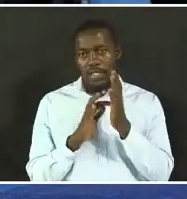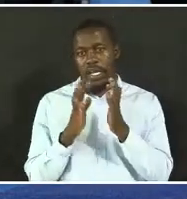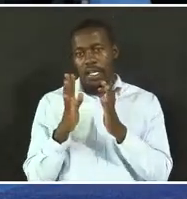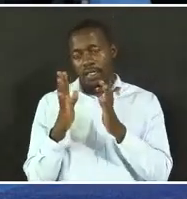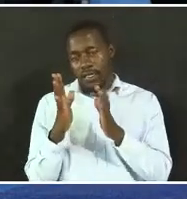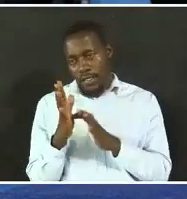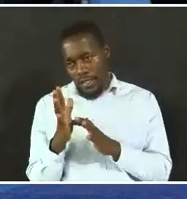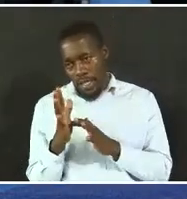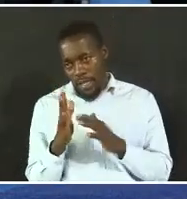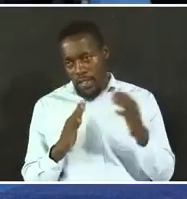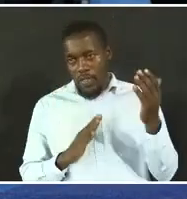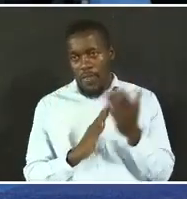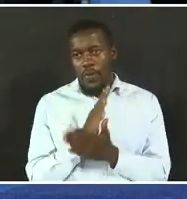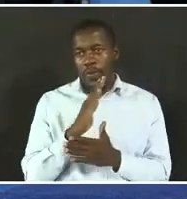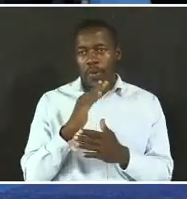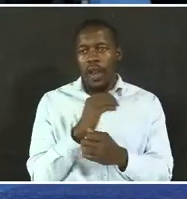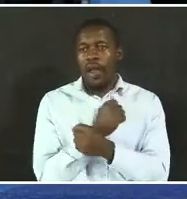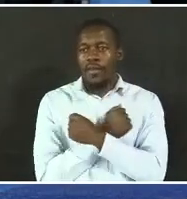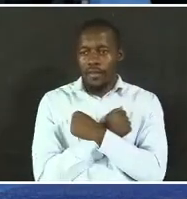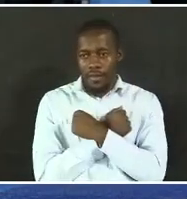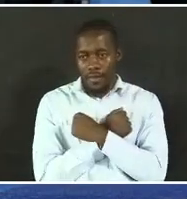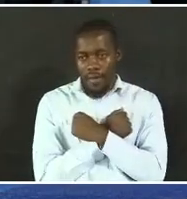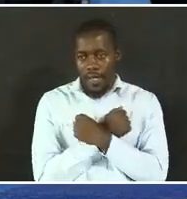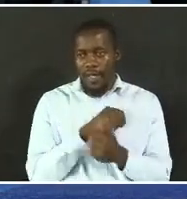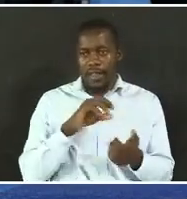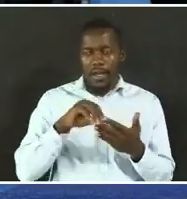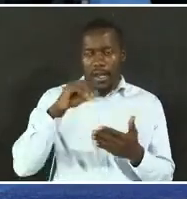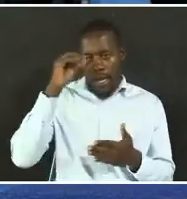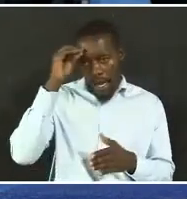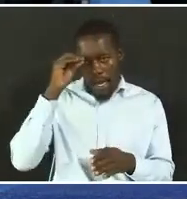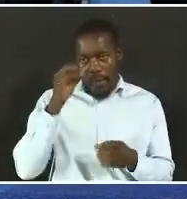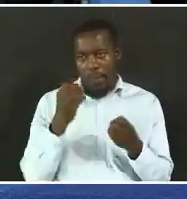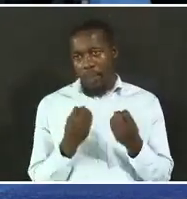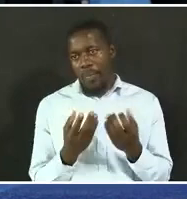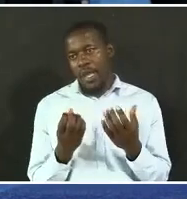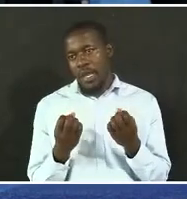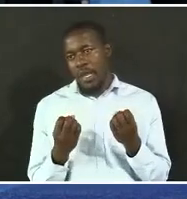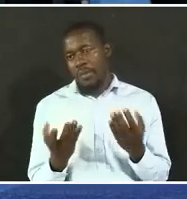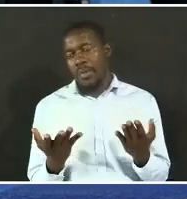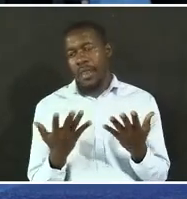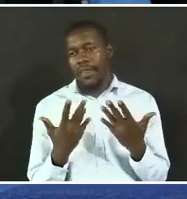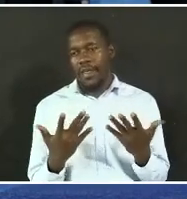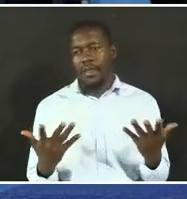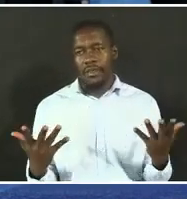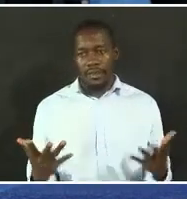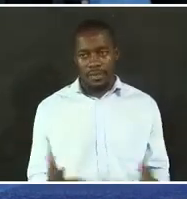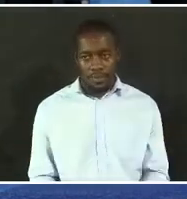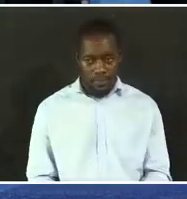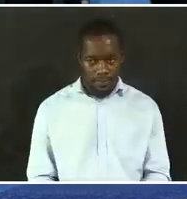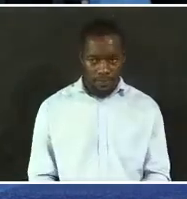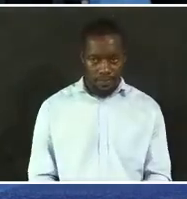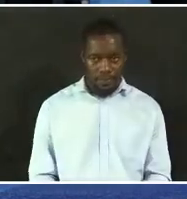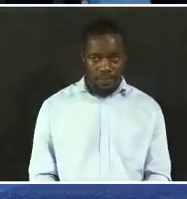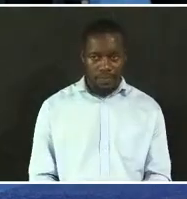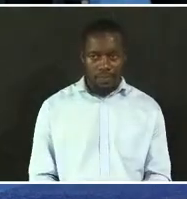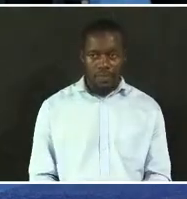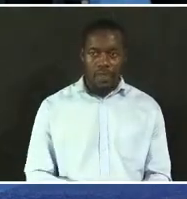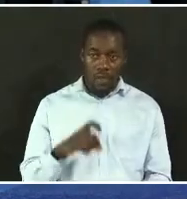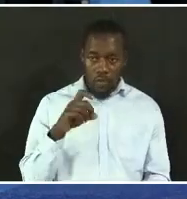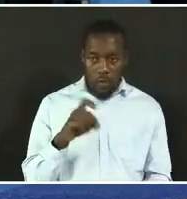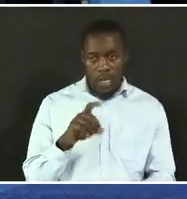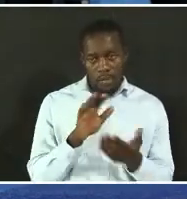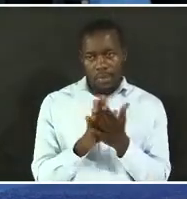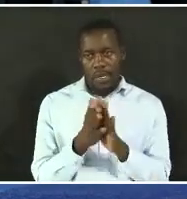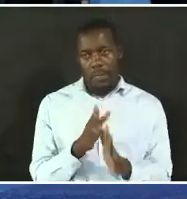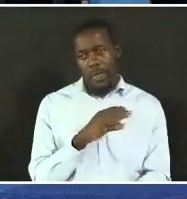they get to find out who is this God we believe in, and they'll start. Let them be the one to ask you, I need a Bible to